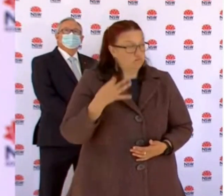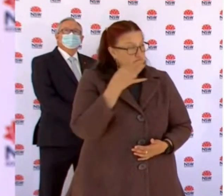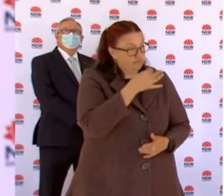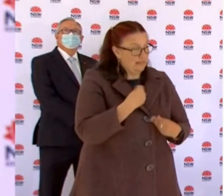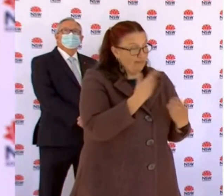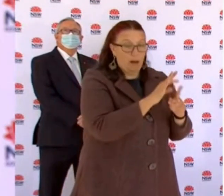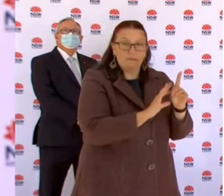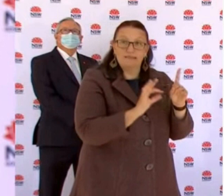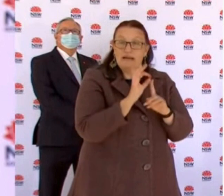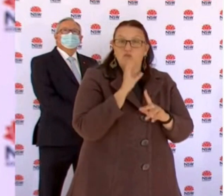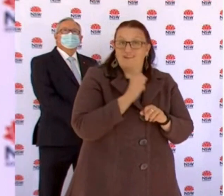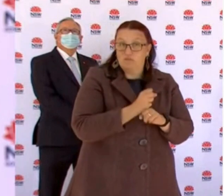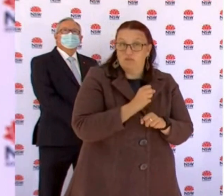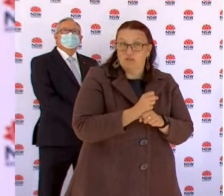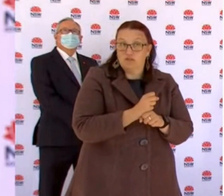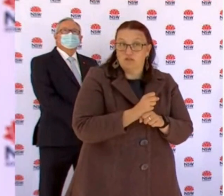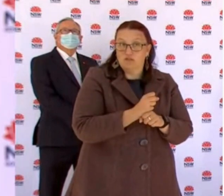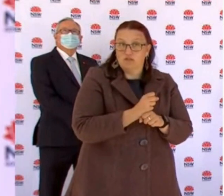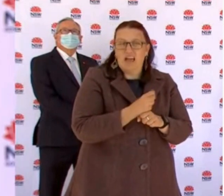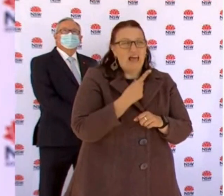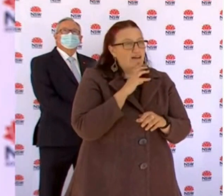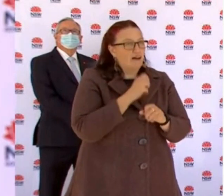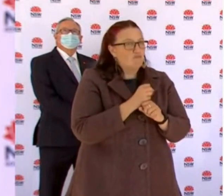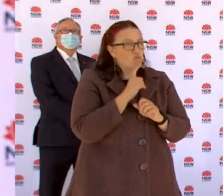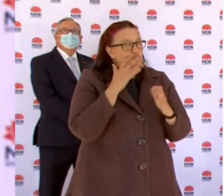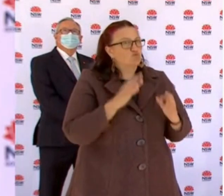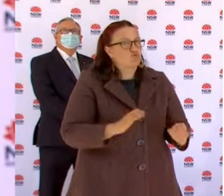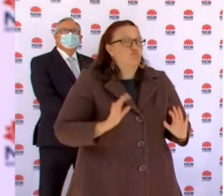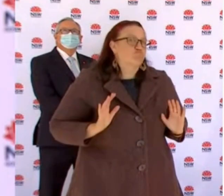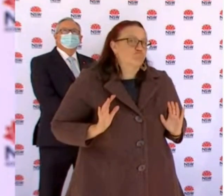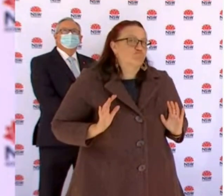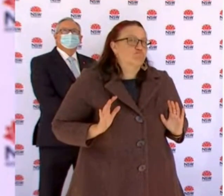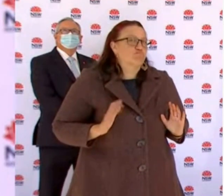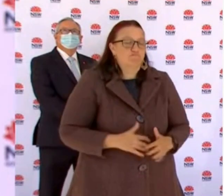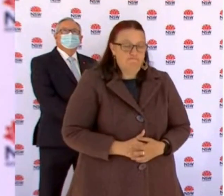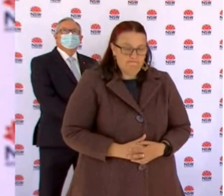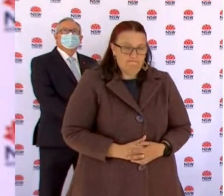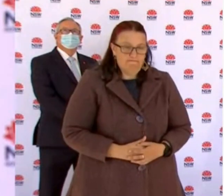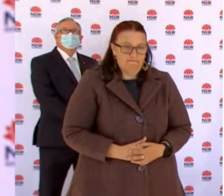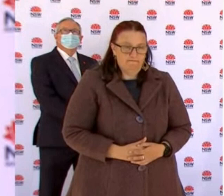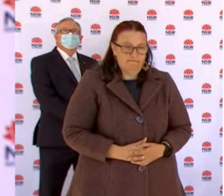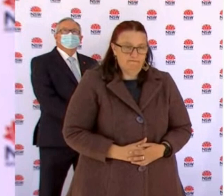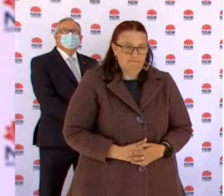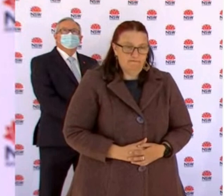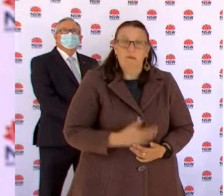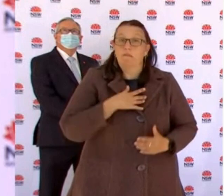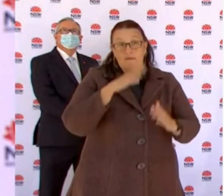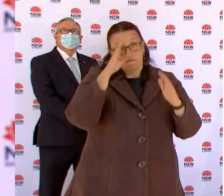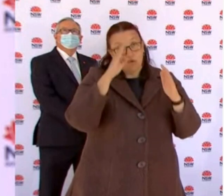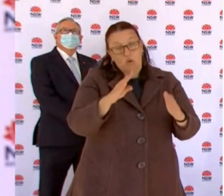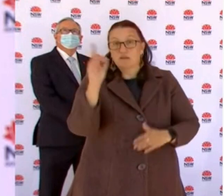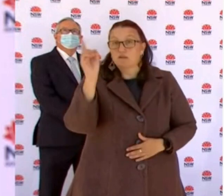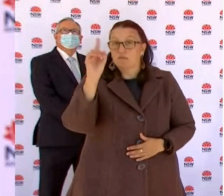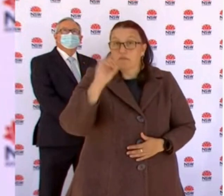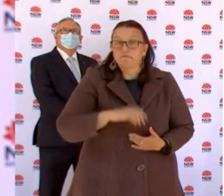considering and keeping a close eye on how the situation evolves. That's for another time. I think our focus at the moment is those key messages